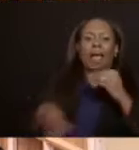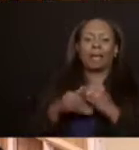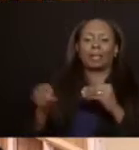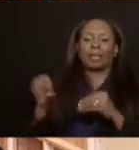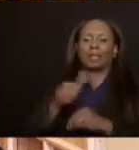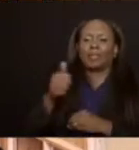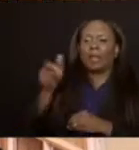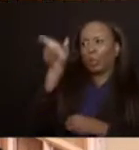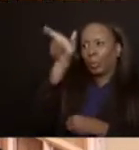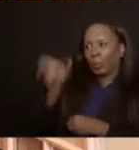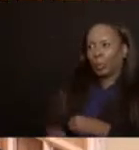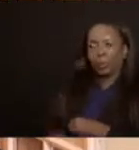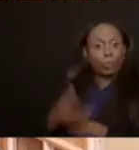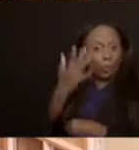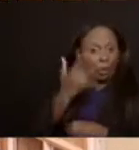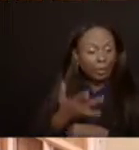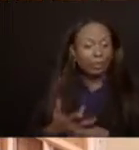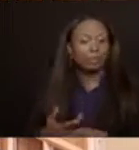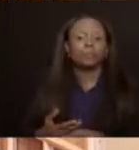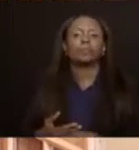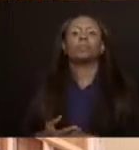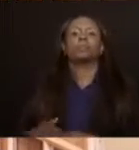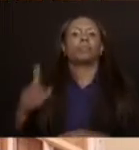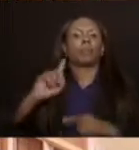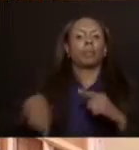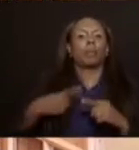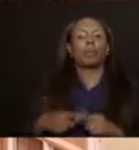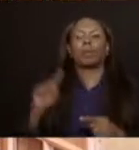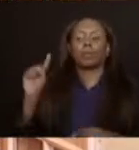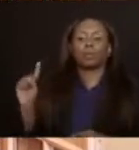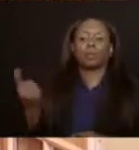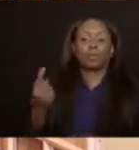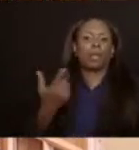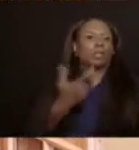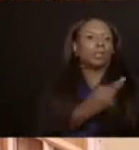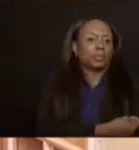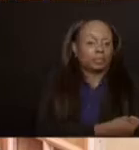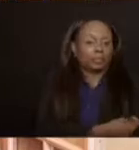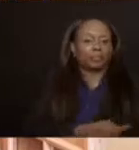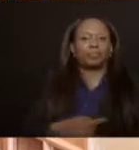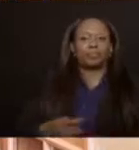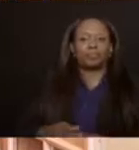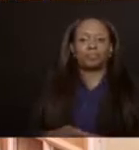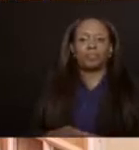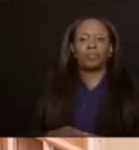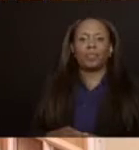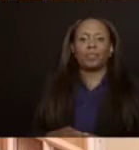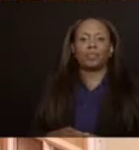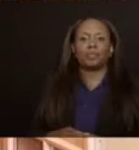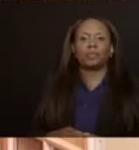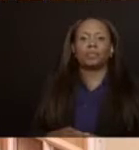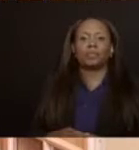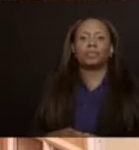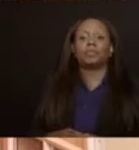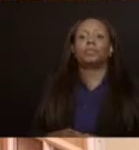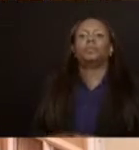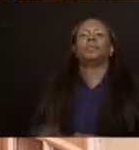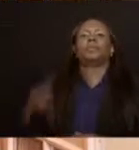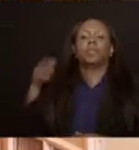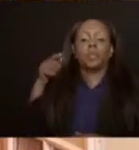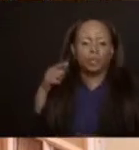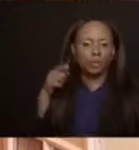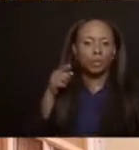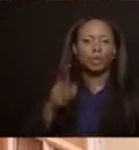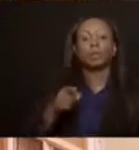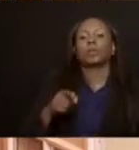And why? Because once you have taken that first shot, you've already made up your mind to go along that